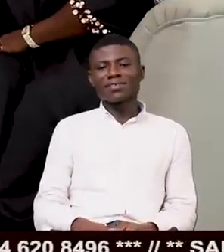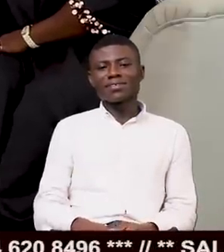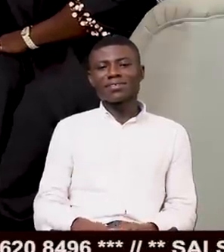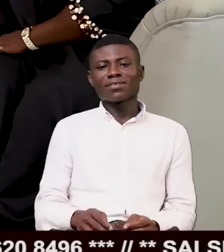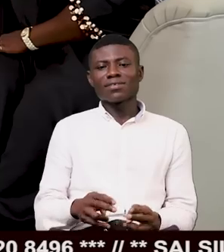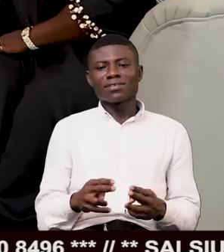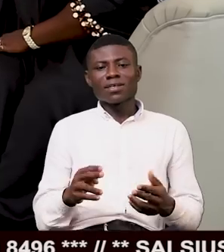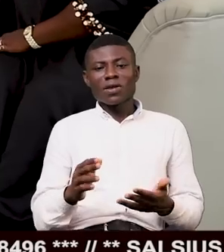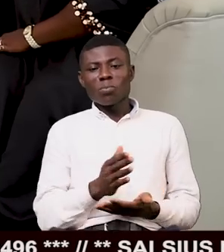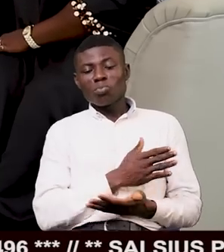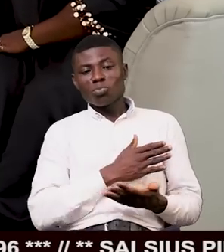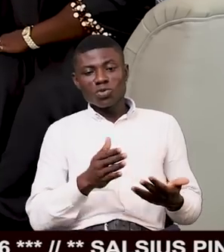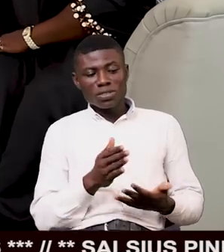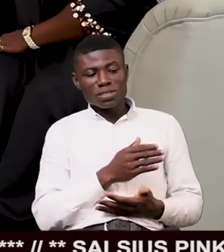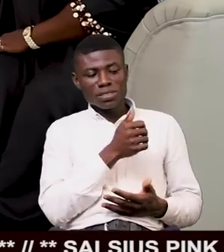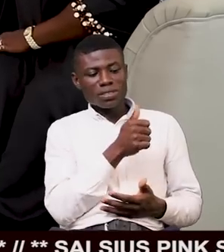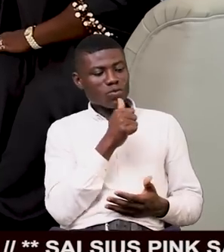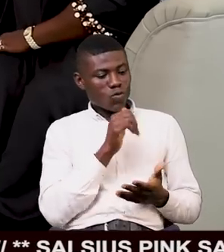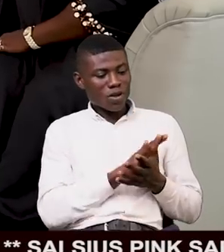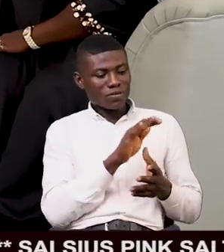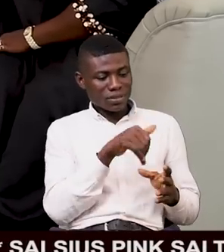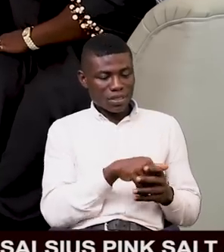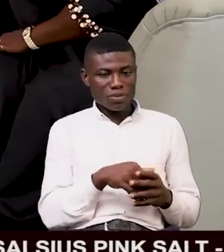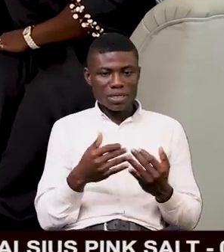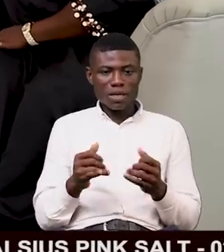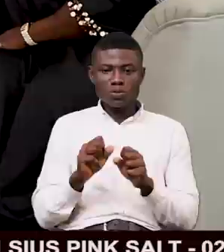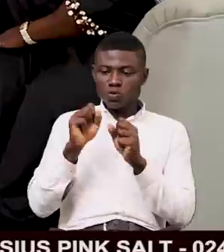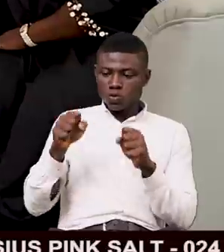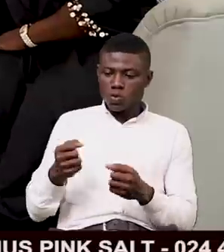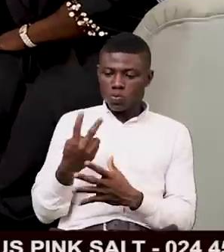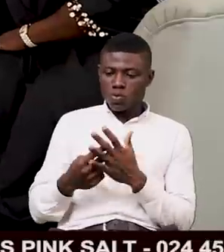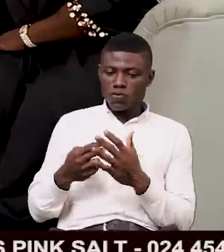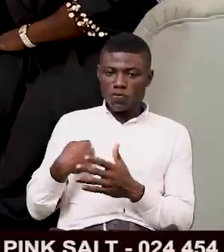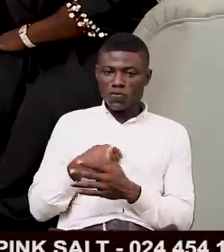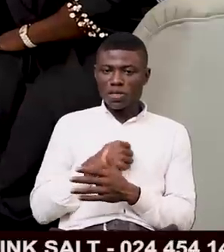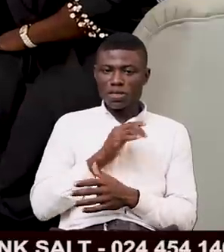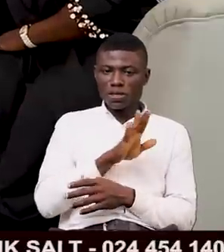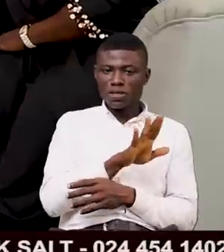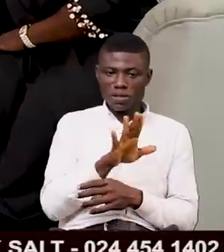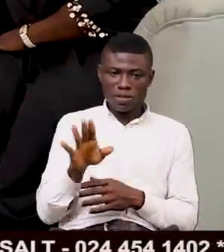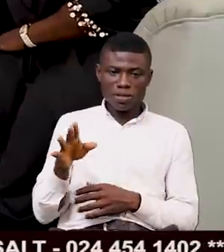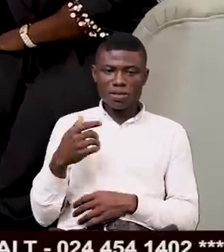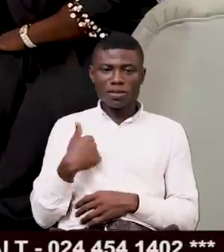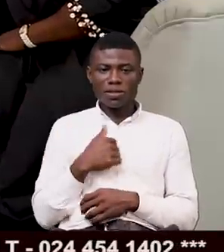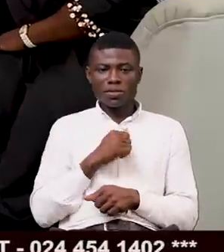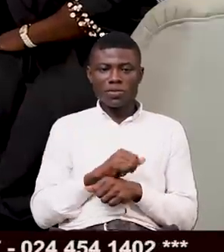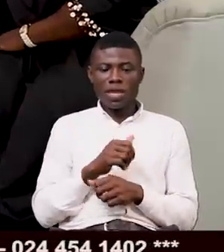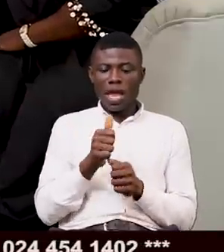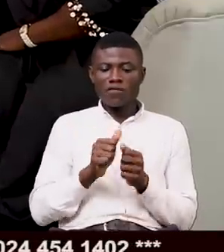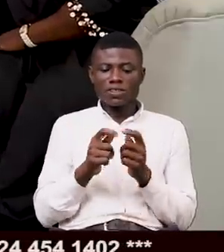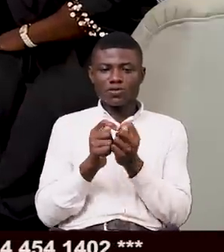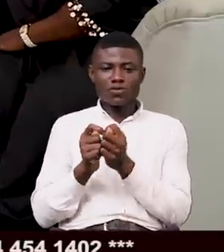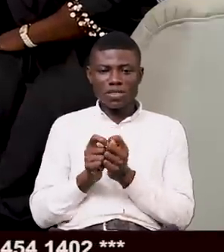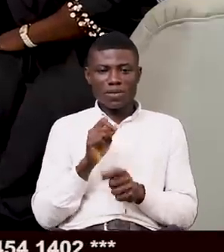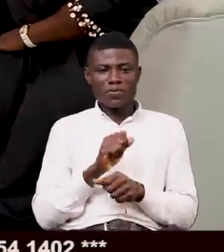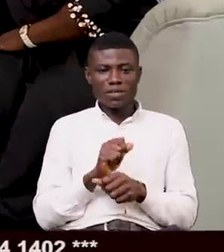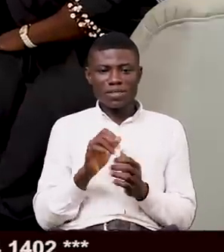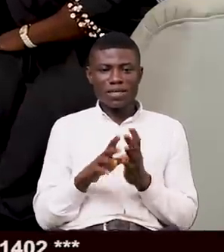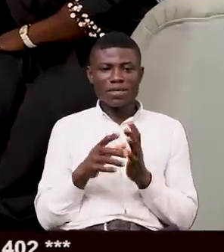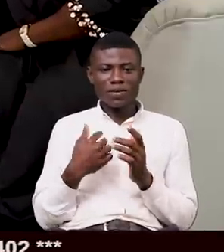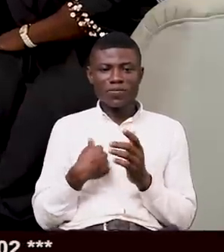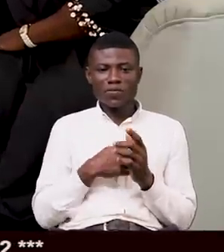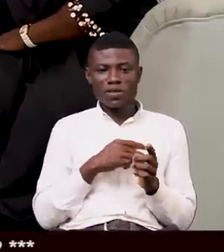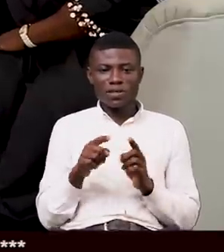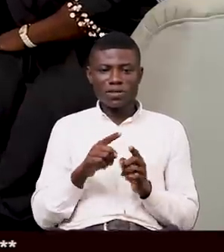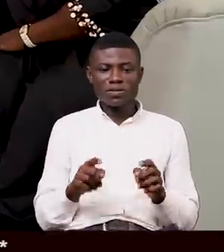and you want to know when you are shops are more pretty, so you are more dear. Okay, yeah, come be a boom. No, my dear.